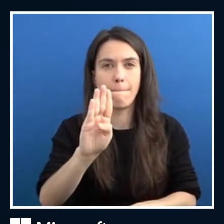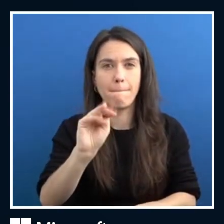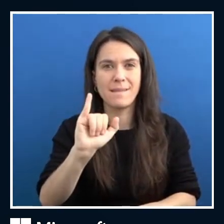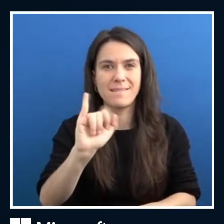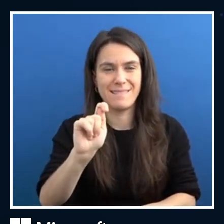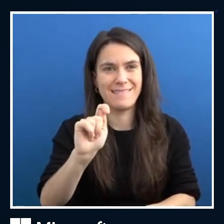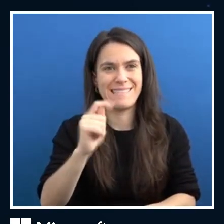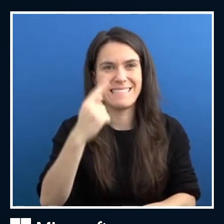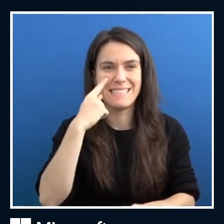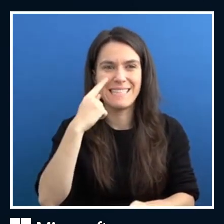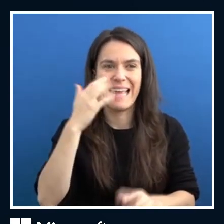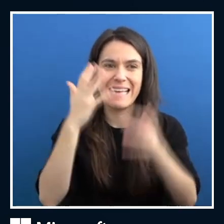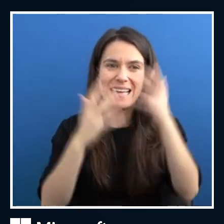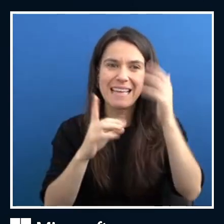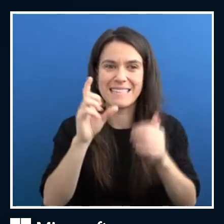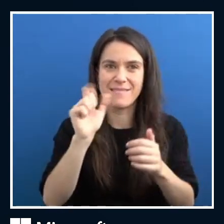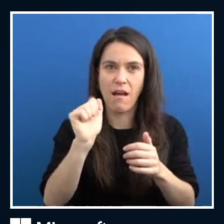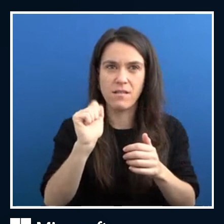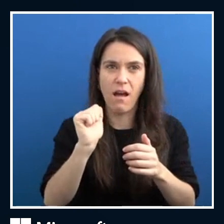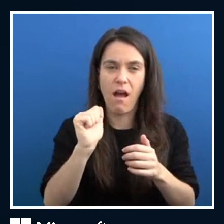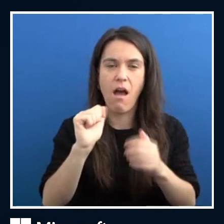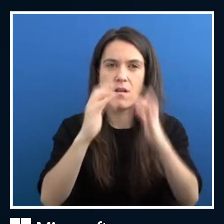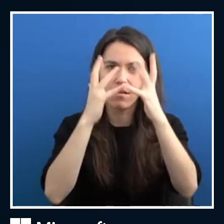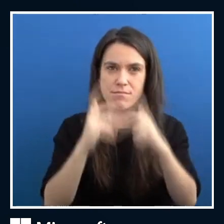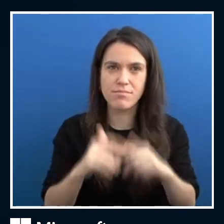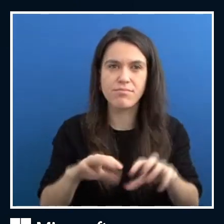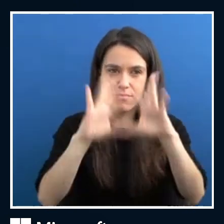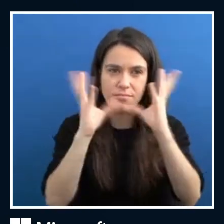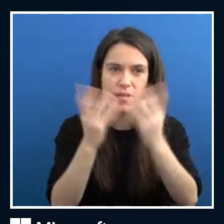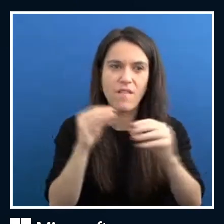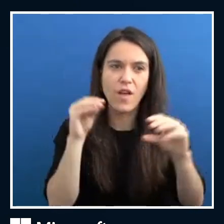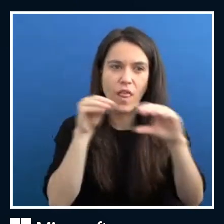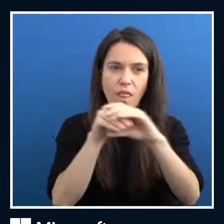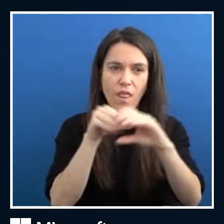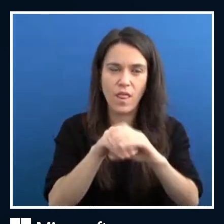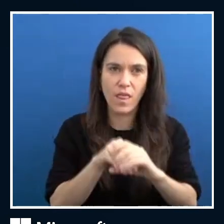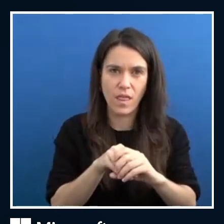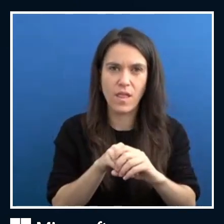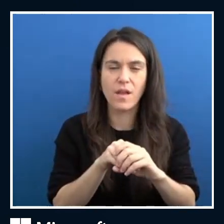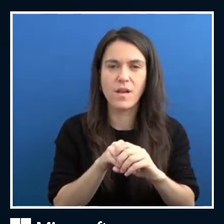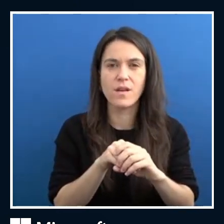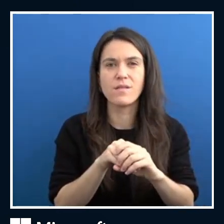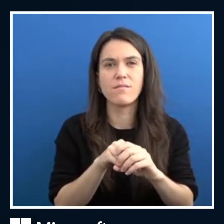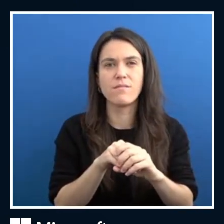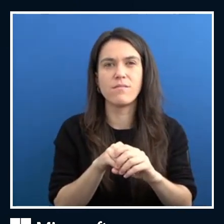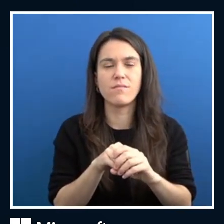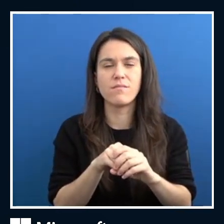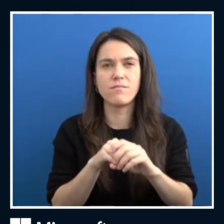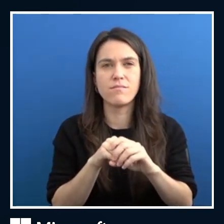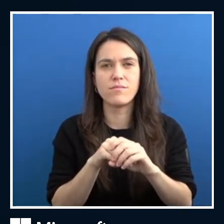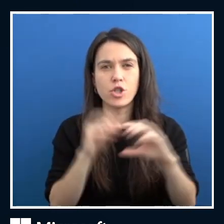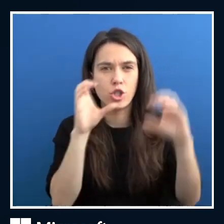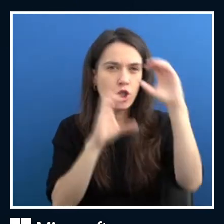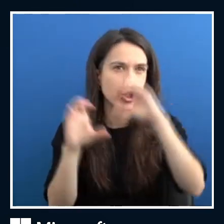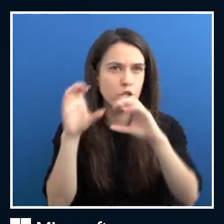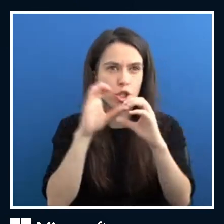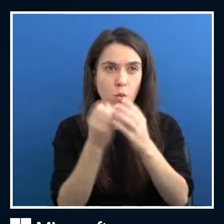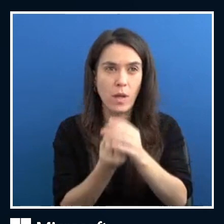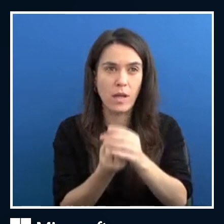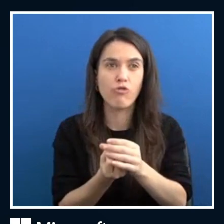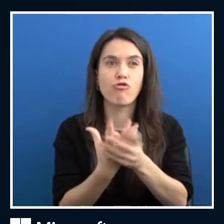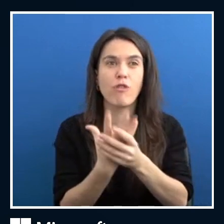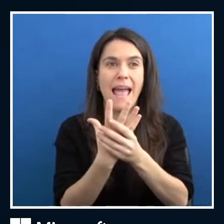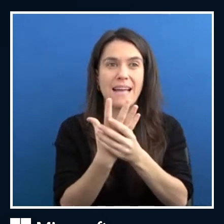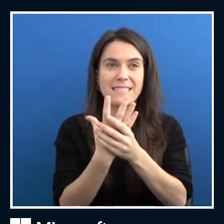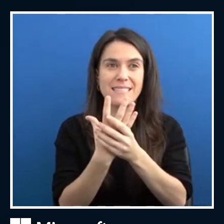have our skill set, our indexer, and our indexer will be created, and then our